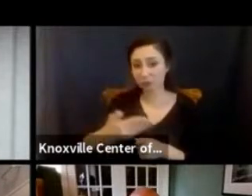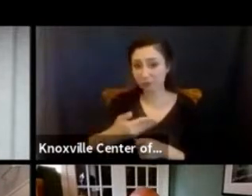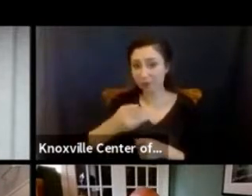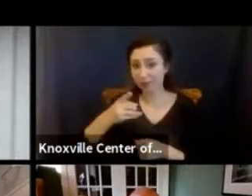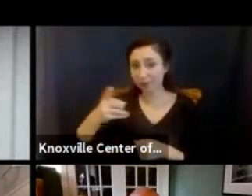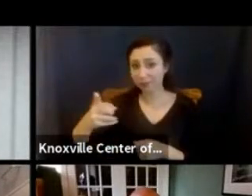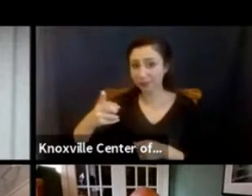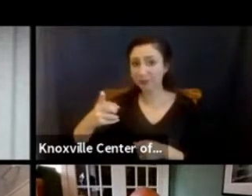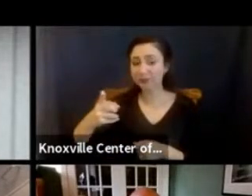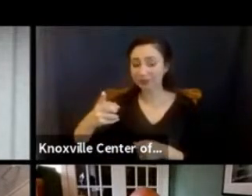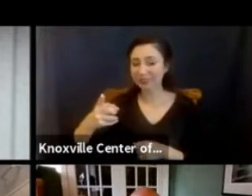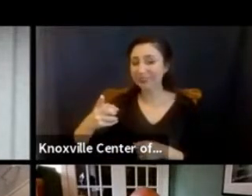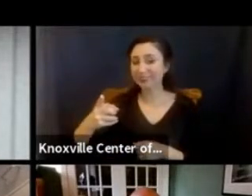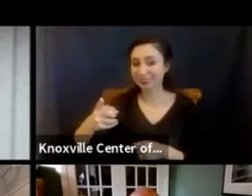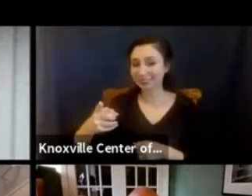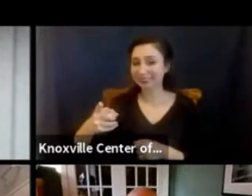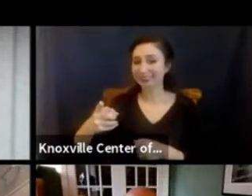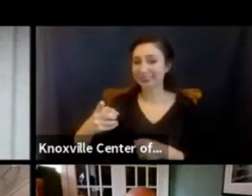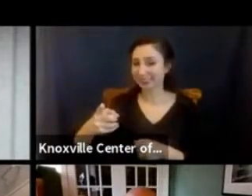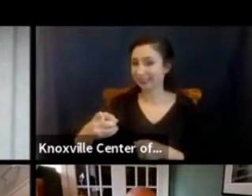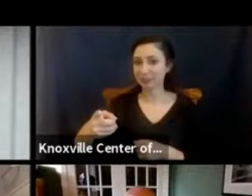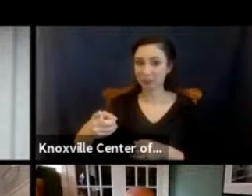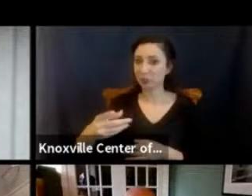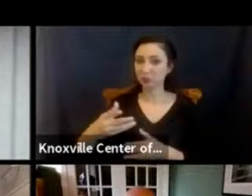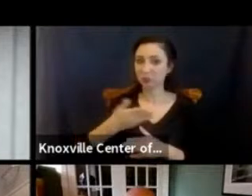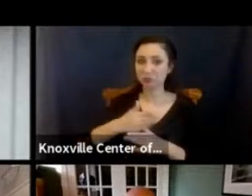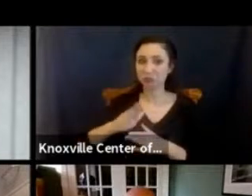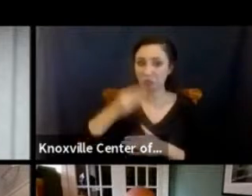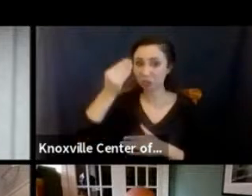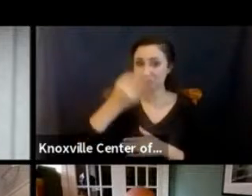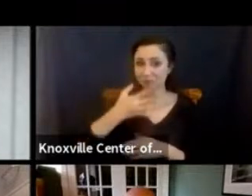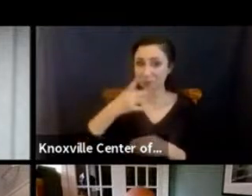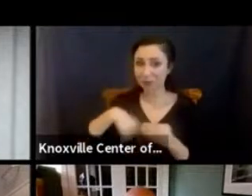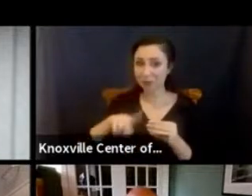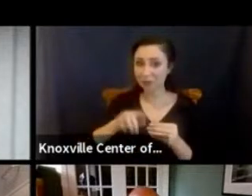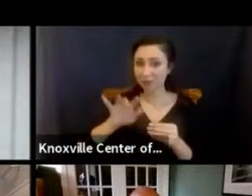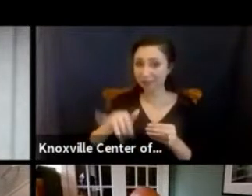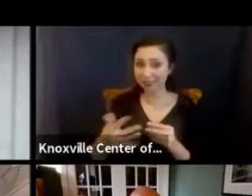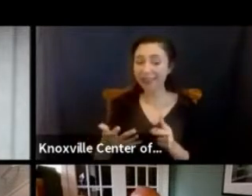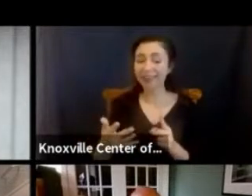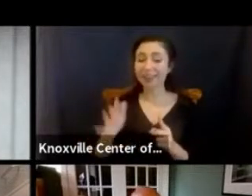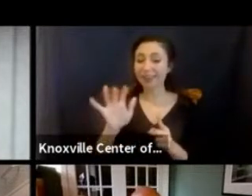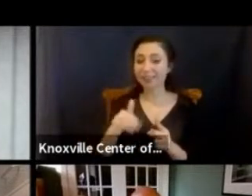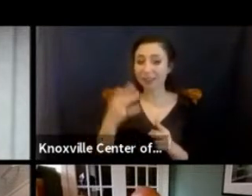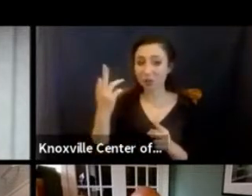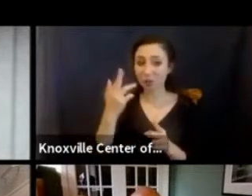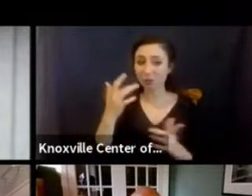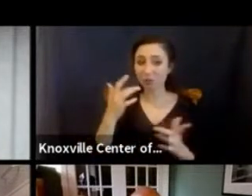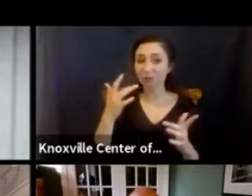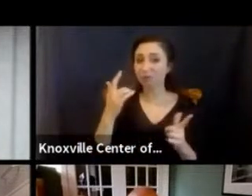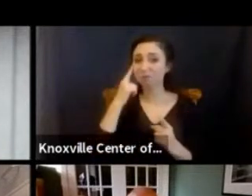to keep us in the loop, so to speak. And that's why we're considering